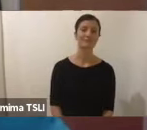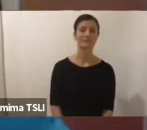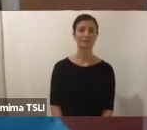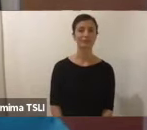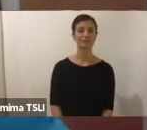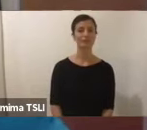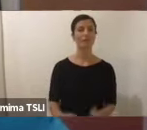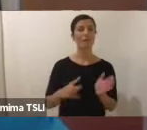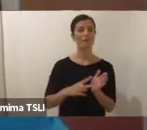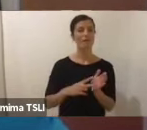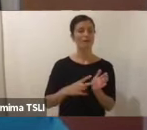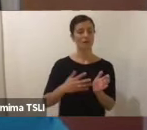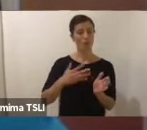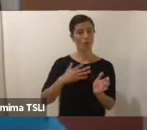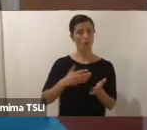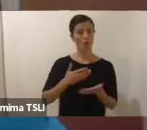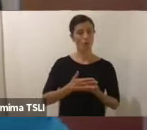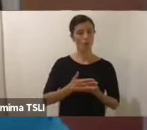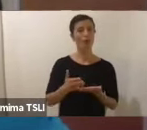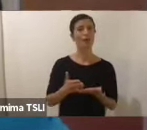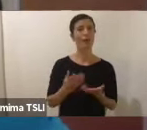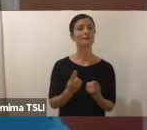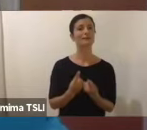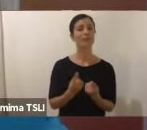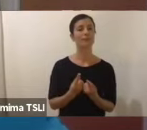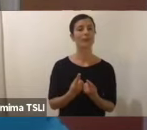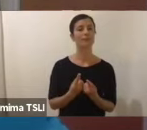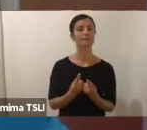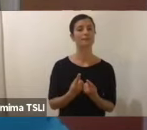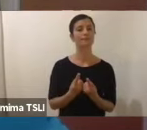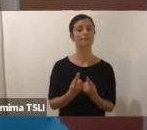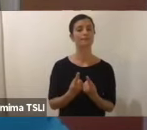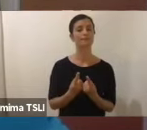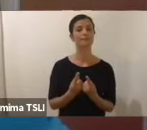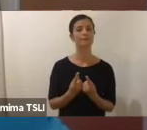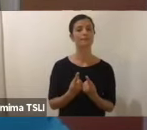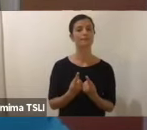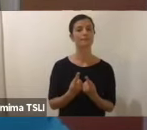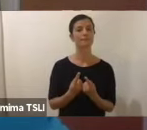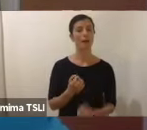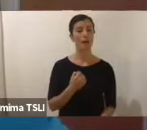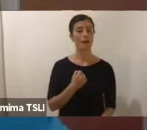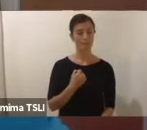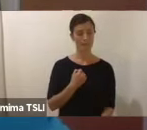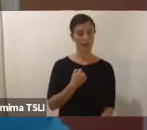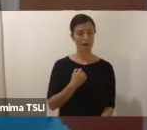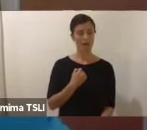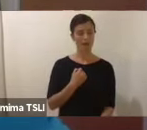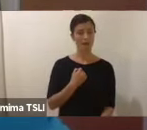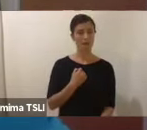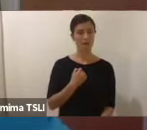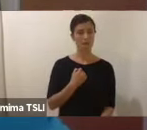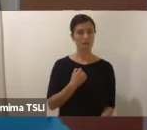that you won't be privy to i spend some of my time in circles with black